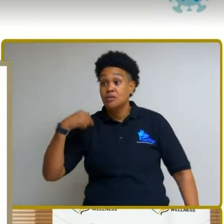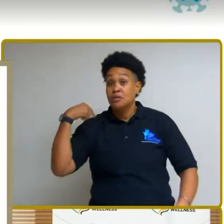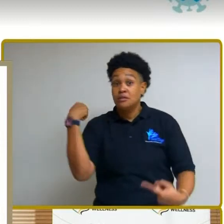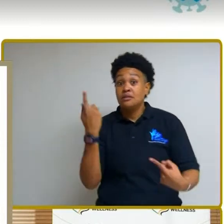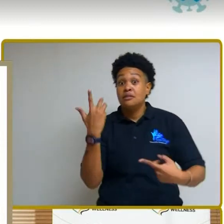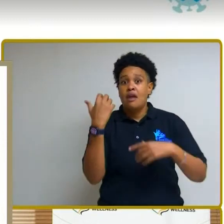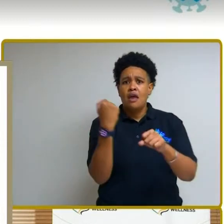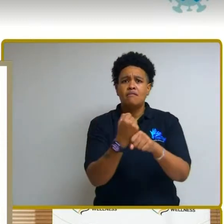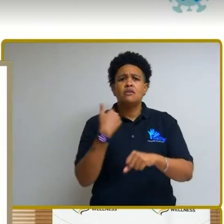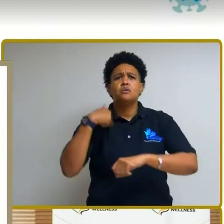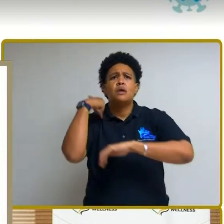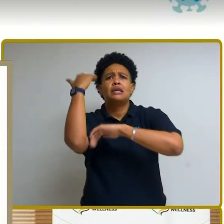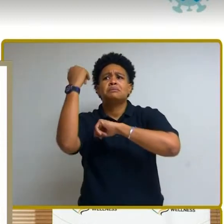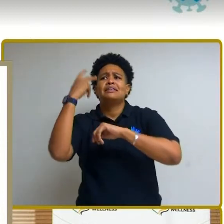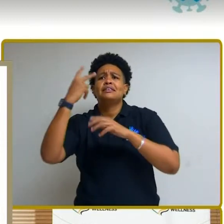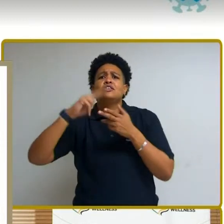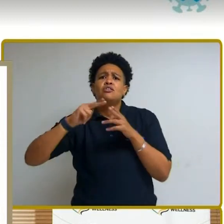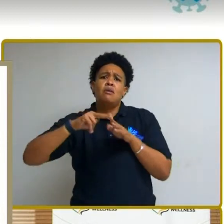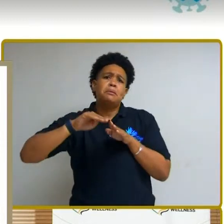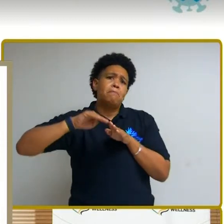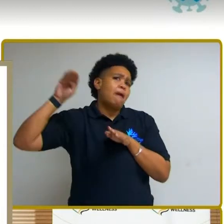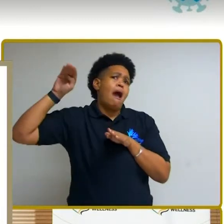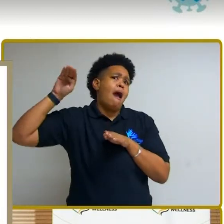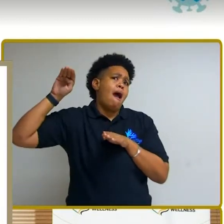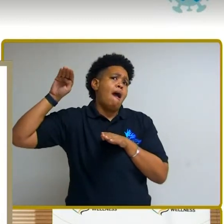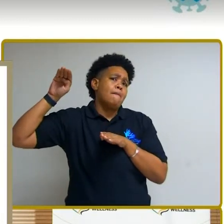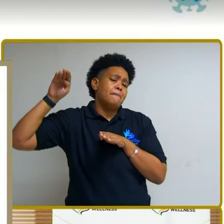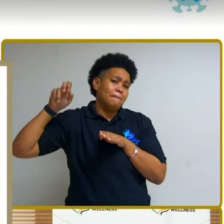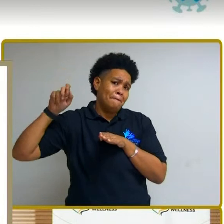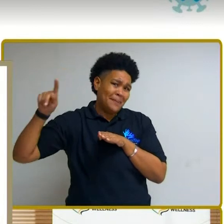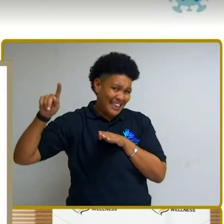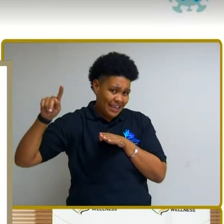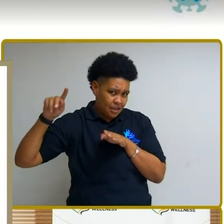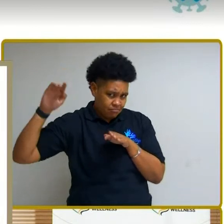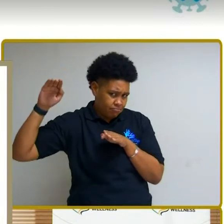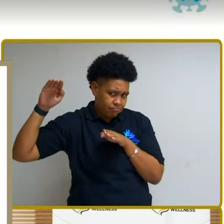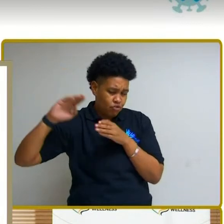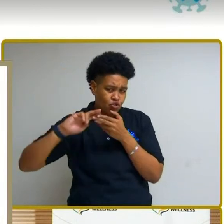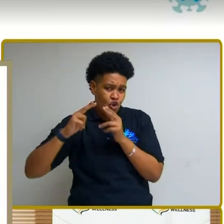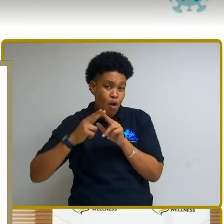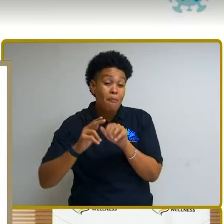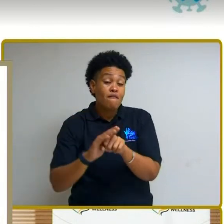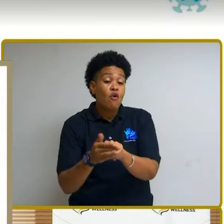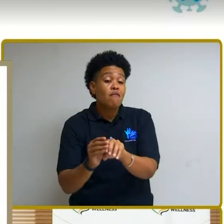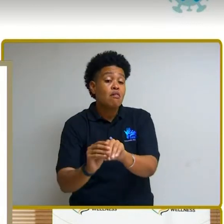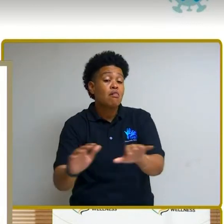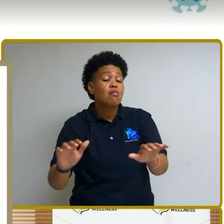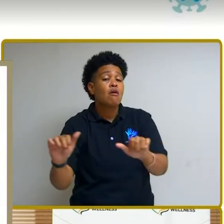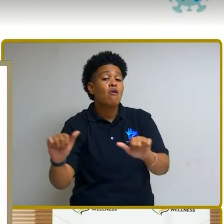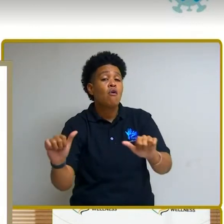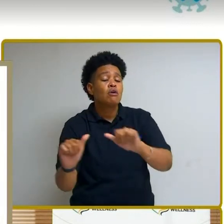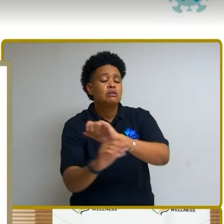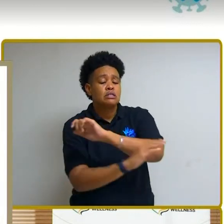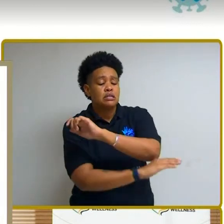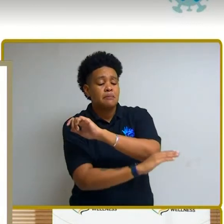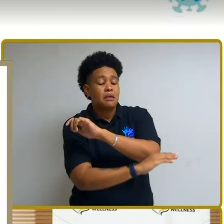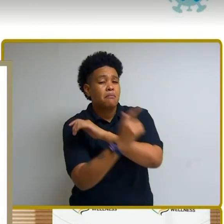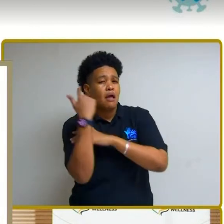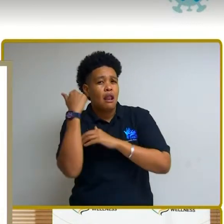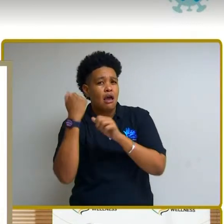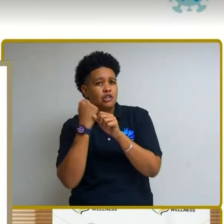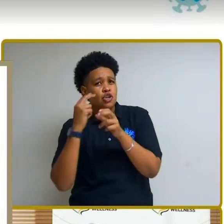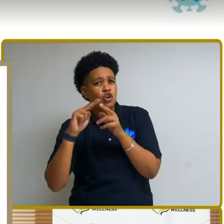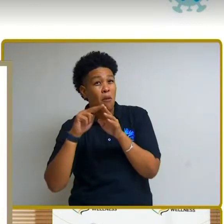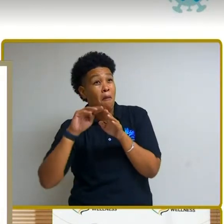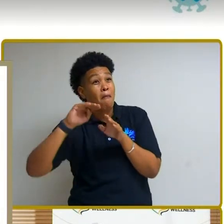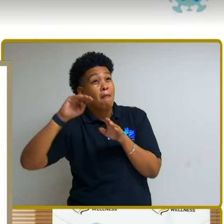had peaked in the number of COVID cases and the number of COVID deaths in August, September last year,